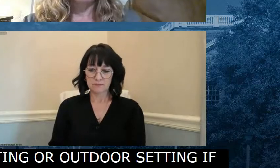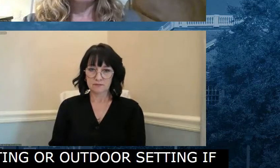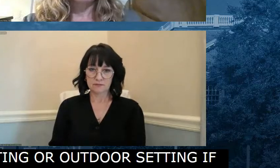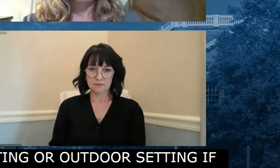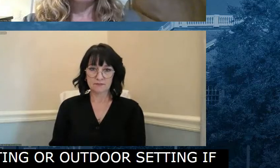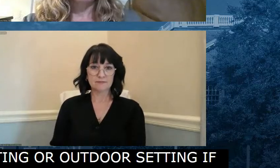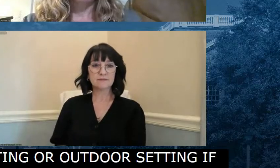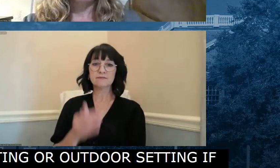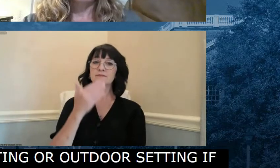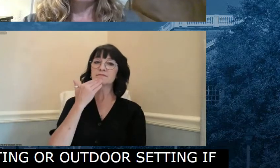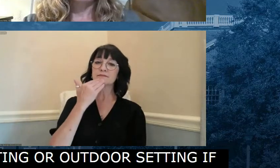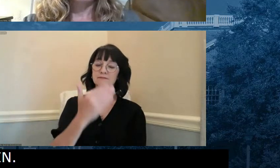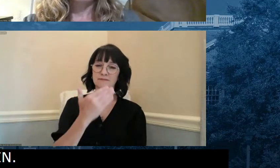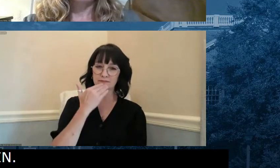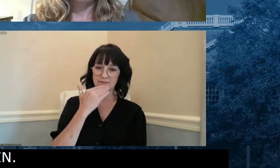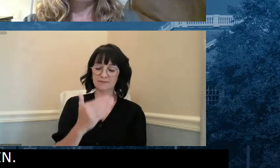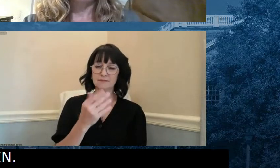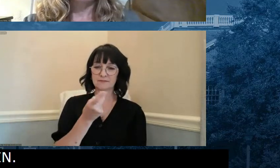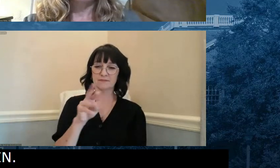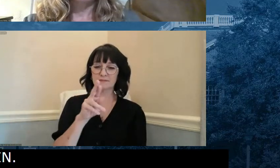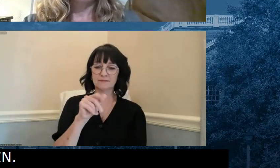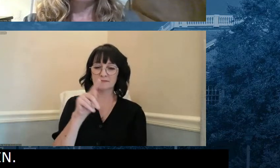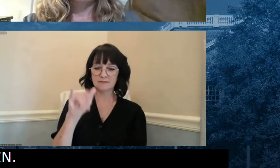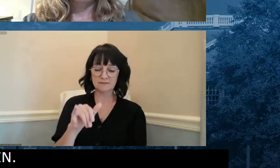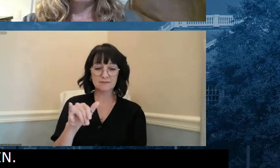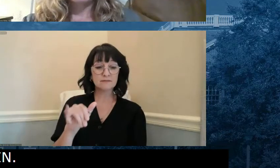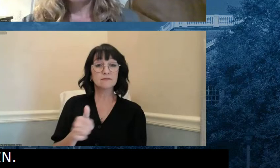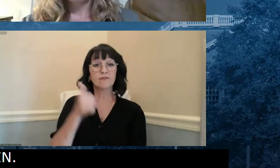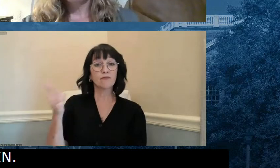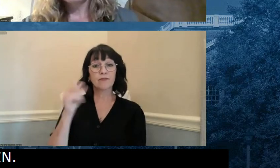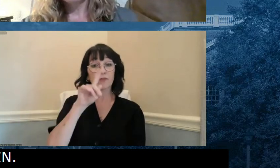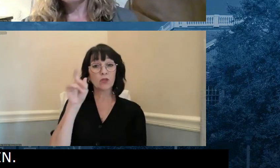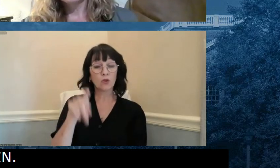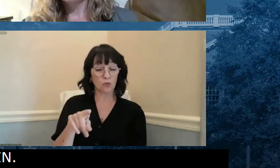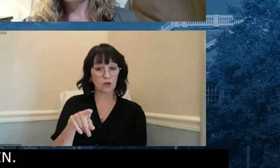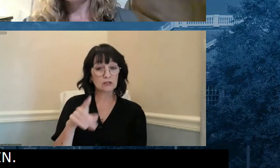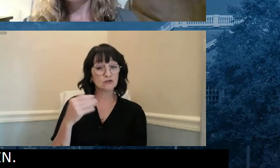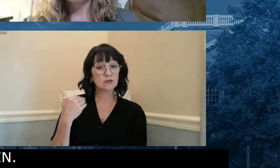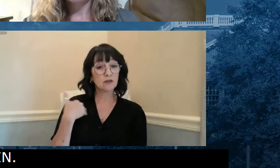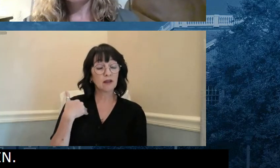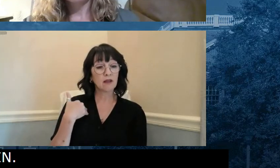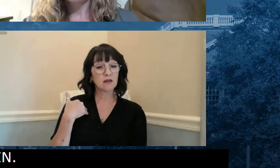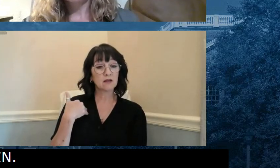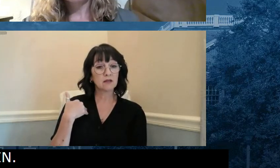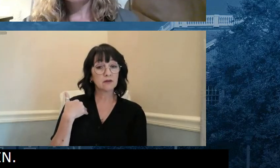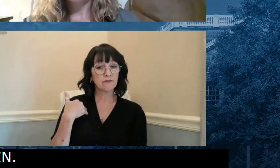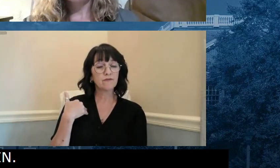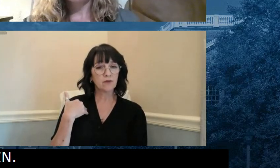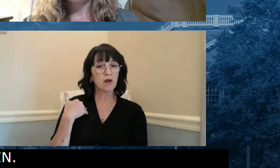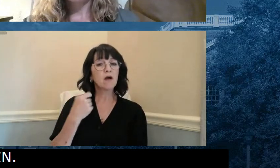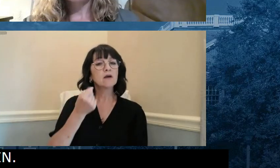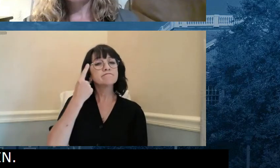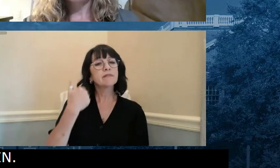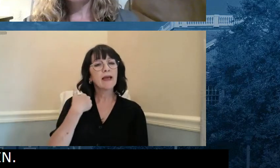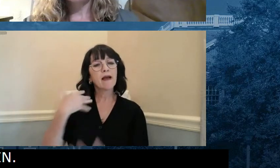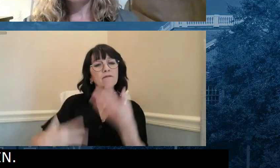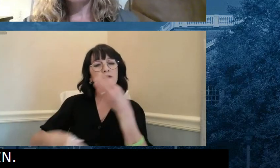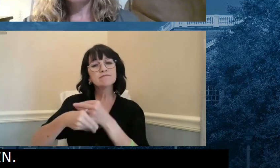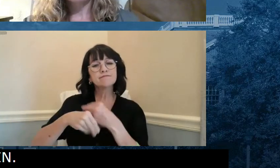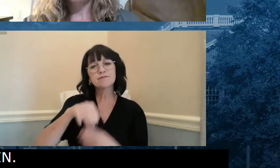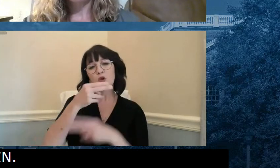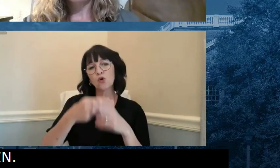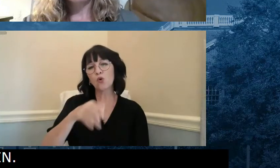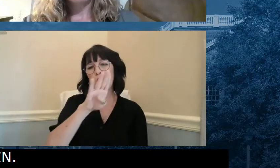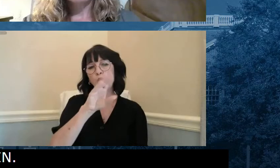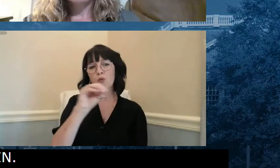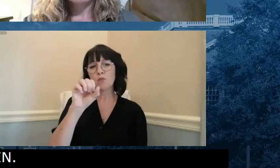Thank you, Dr. Rattay. Here's another question: Is there a booster dose plan, and do we know anything about